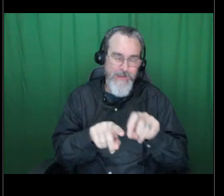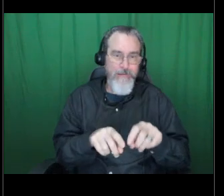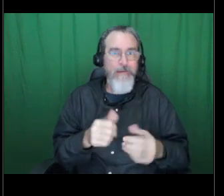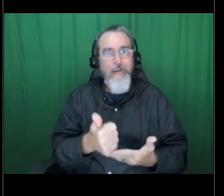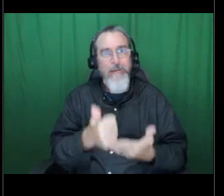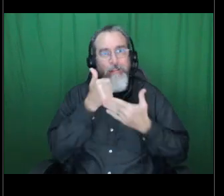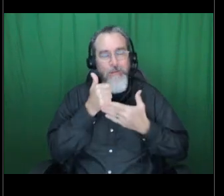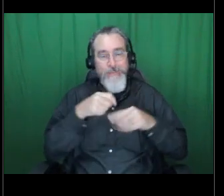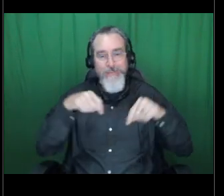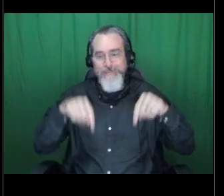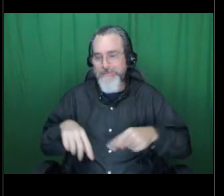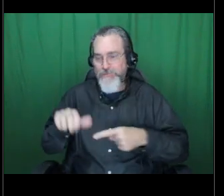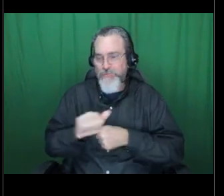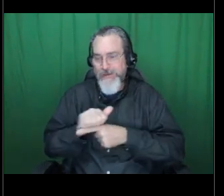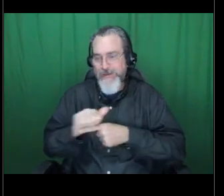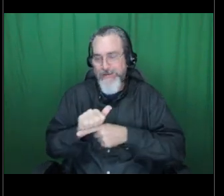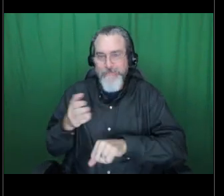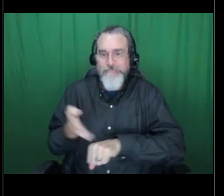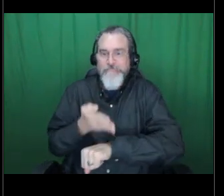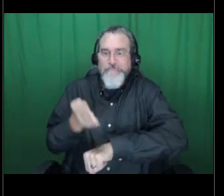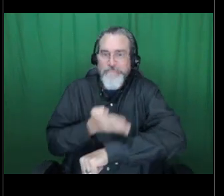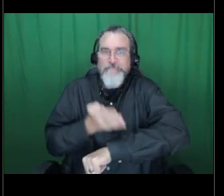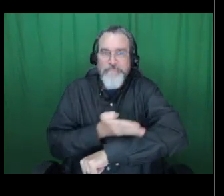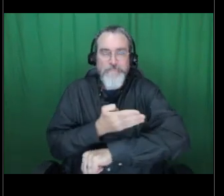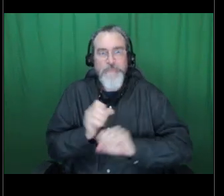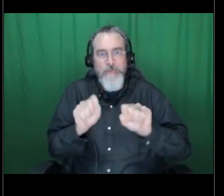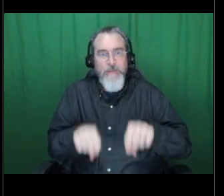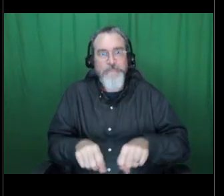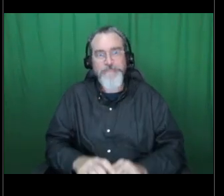our training products.